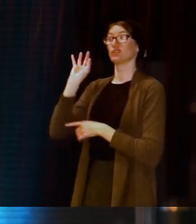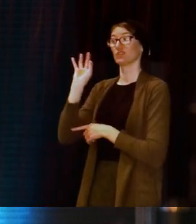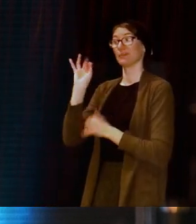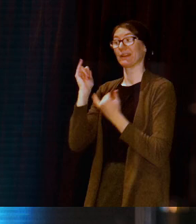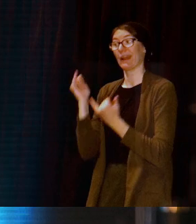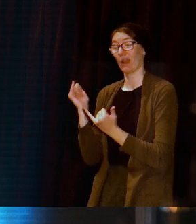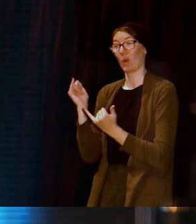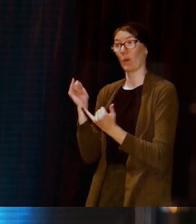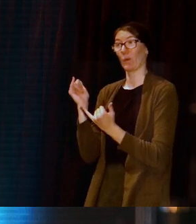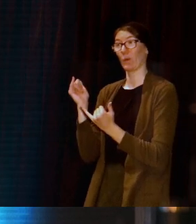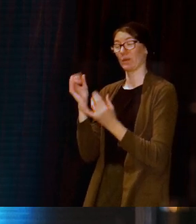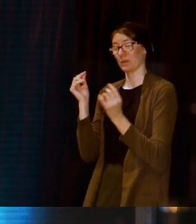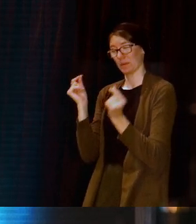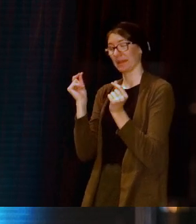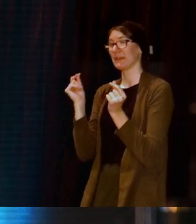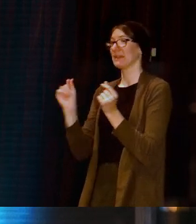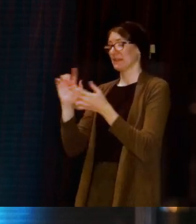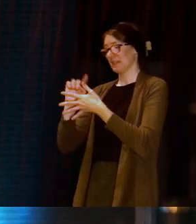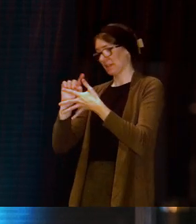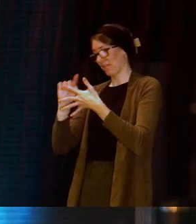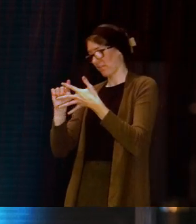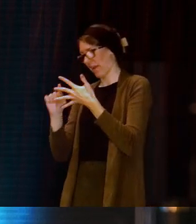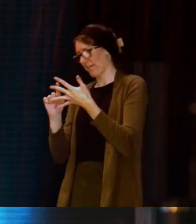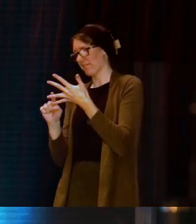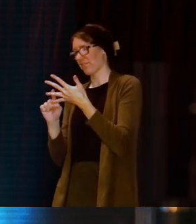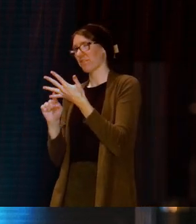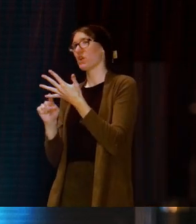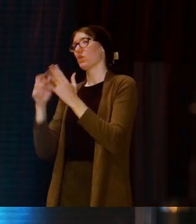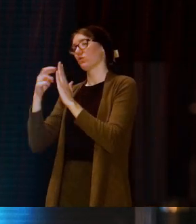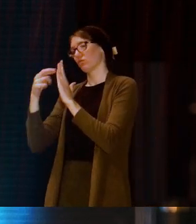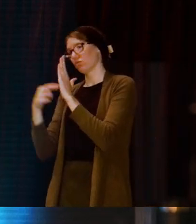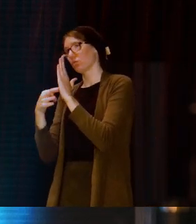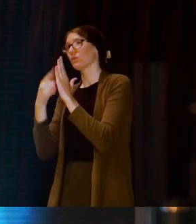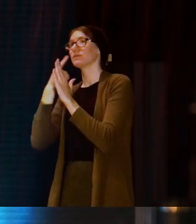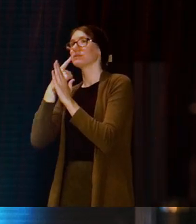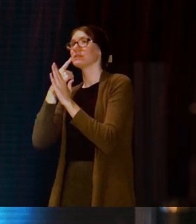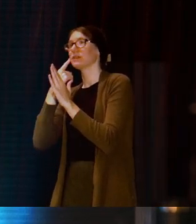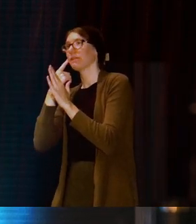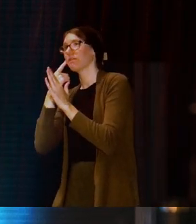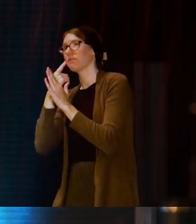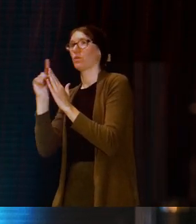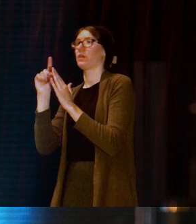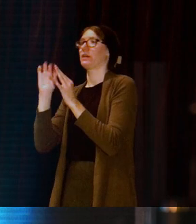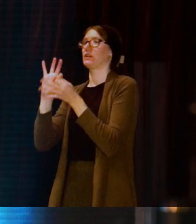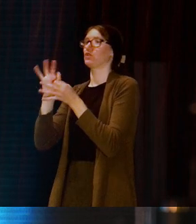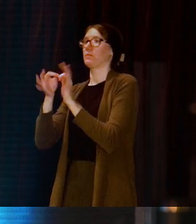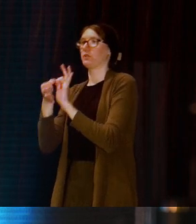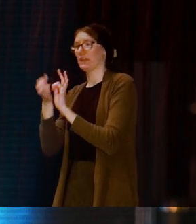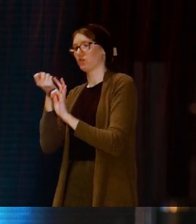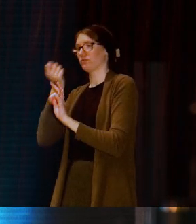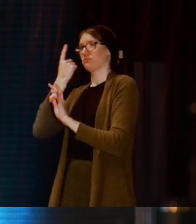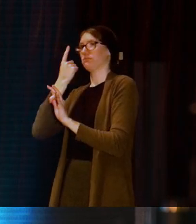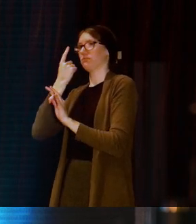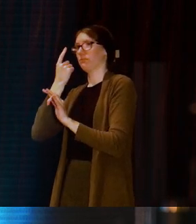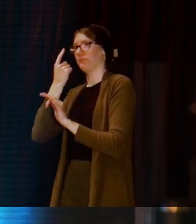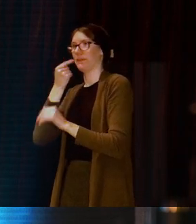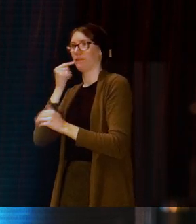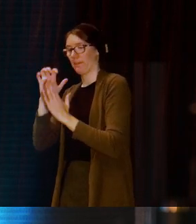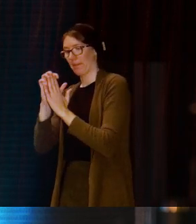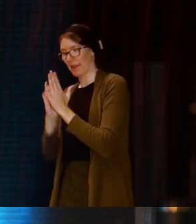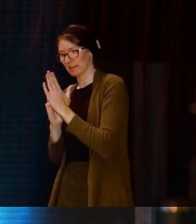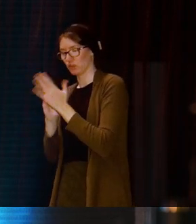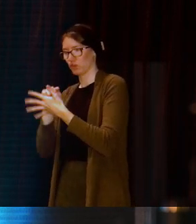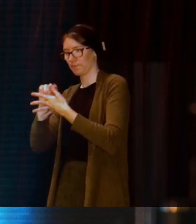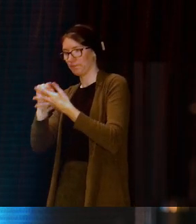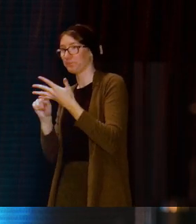a sermon, real quick, is just kind of give you five sort of, I'll call them rules that we use, lines of interpretation whenever we look at a passage.